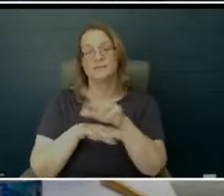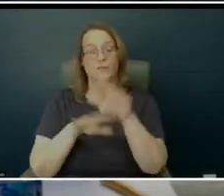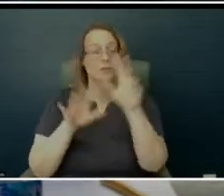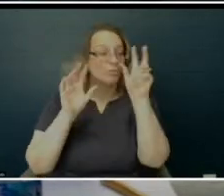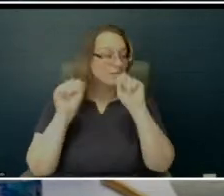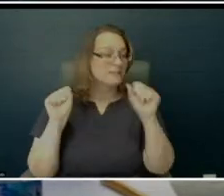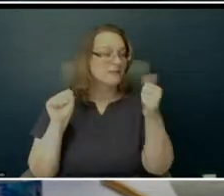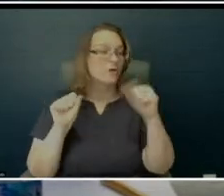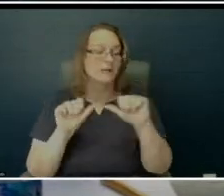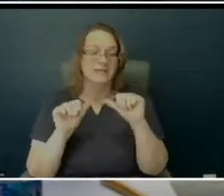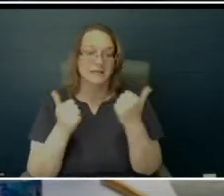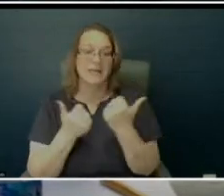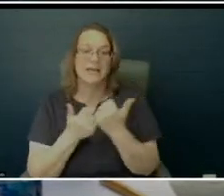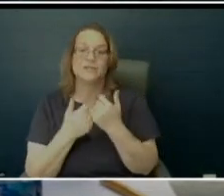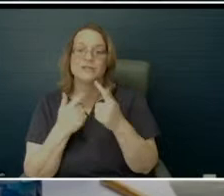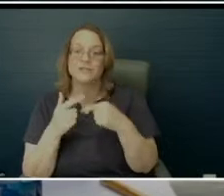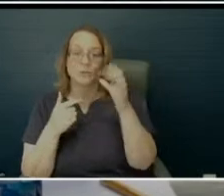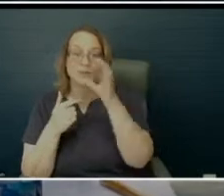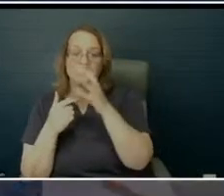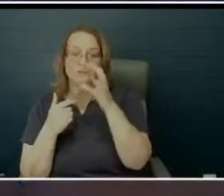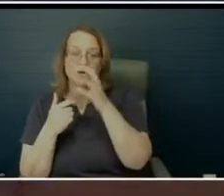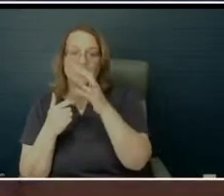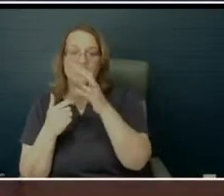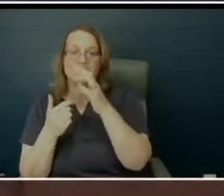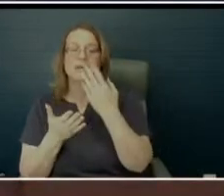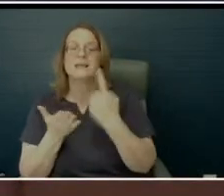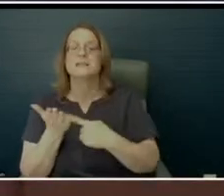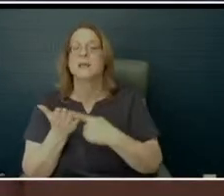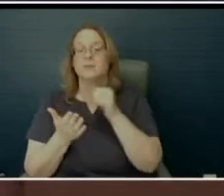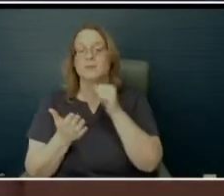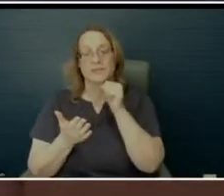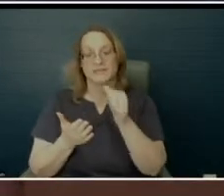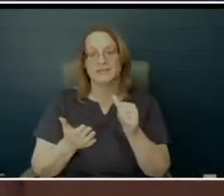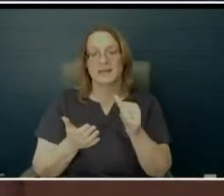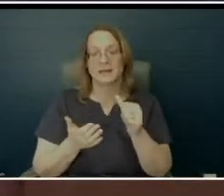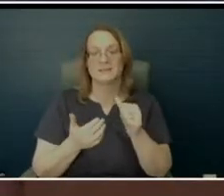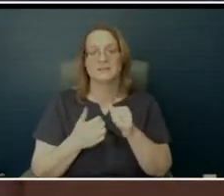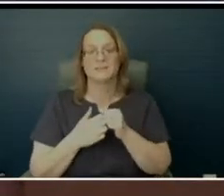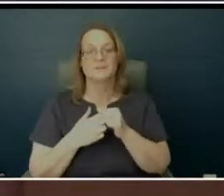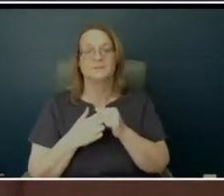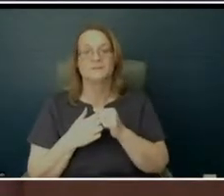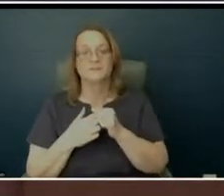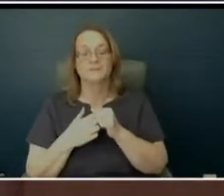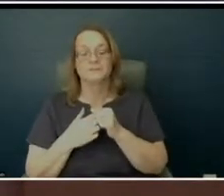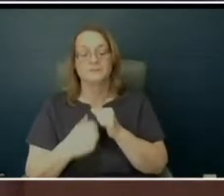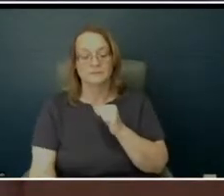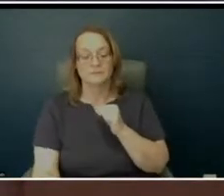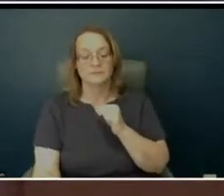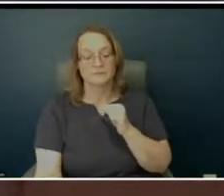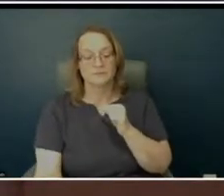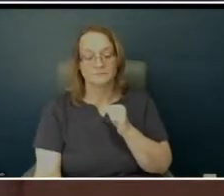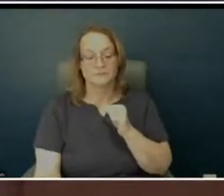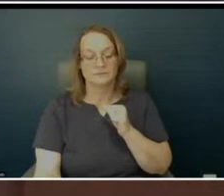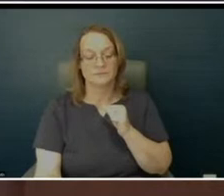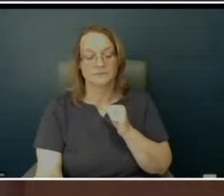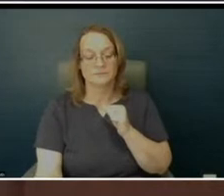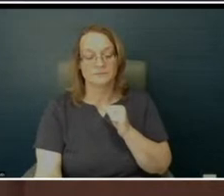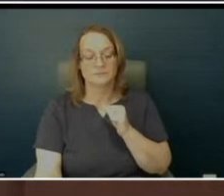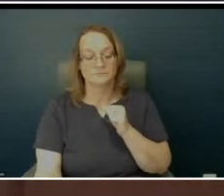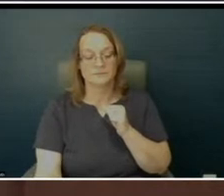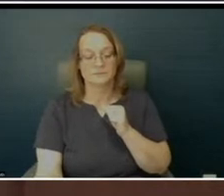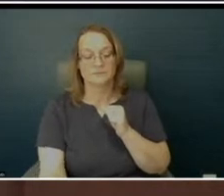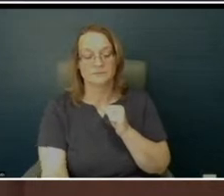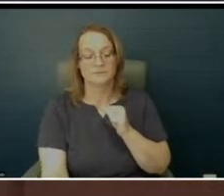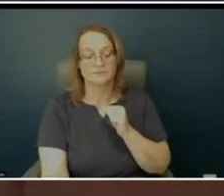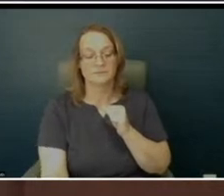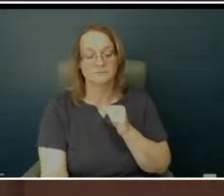sometimes perhaps even when it is not sought. Everyone in that video, from Eric Holder to Jeff Sessions, spoke as one about